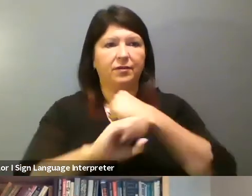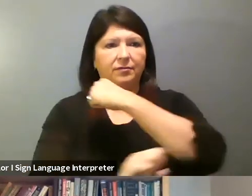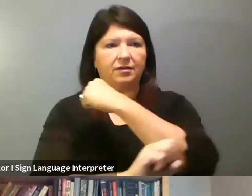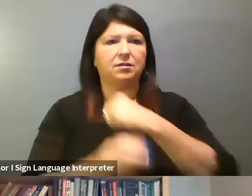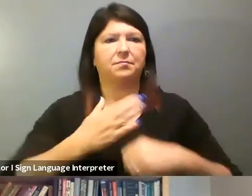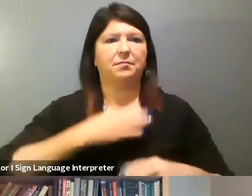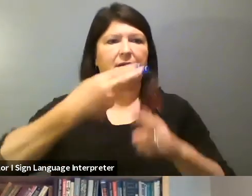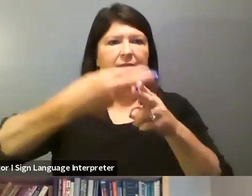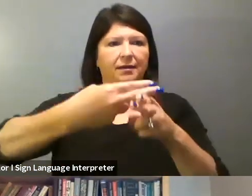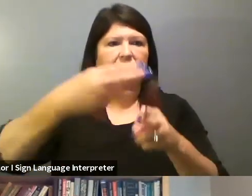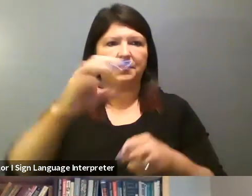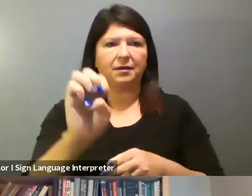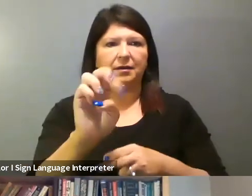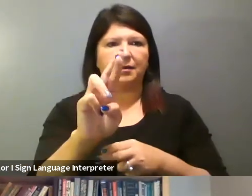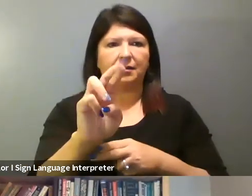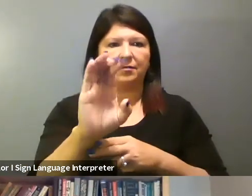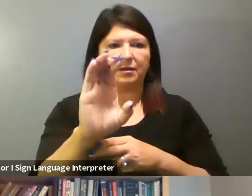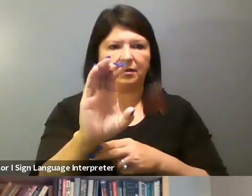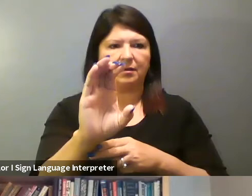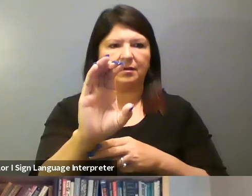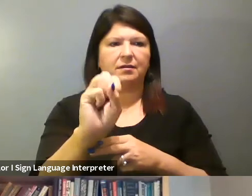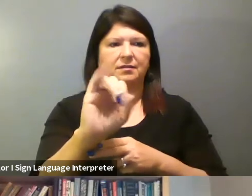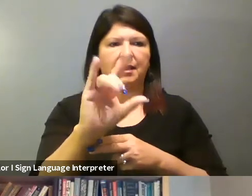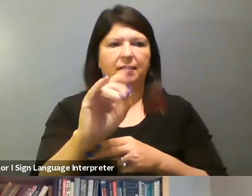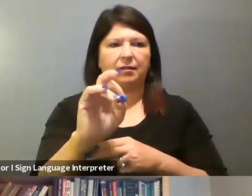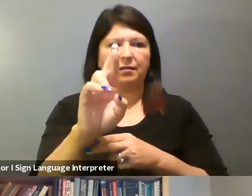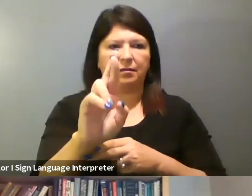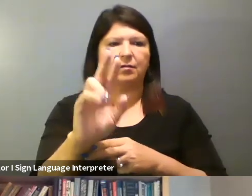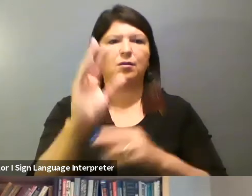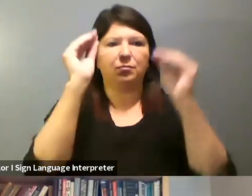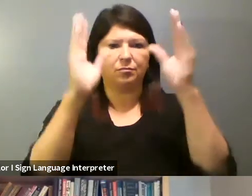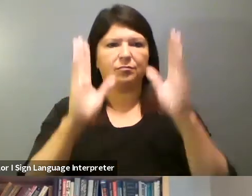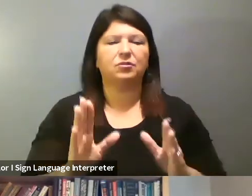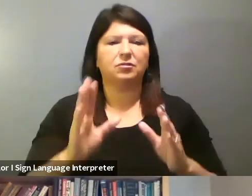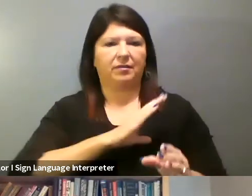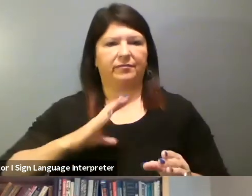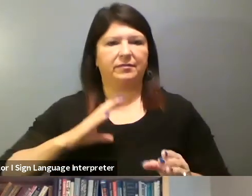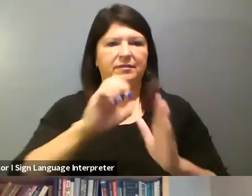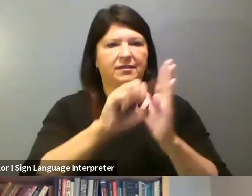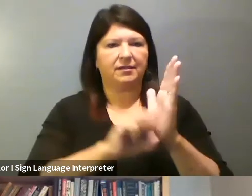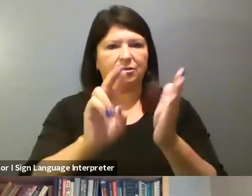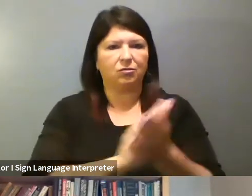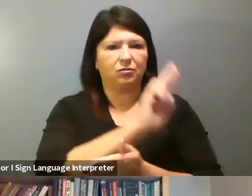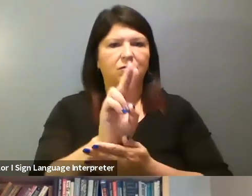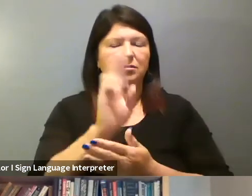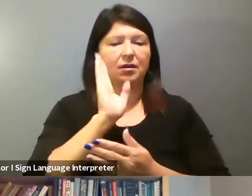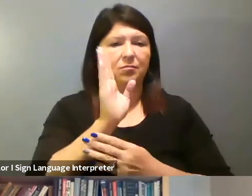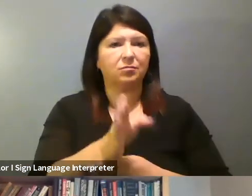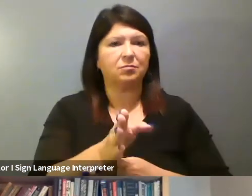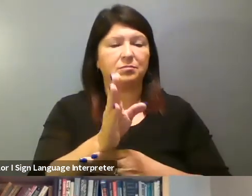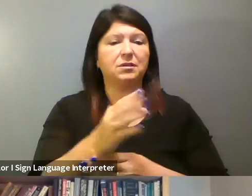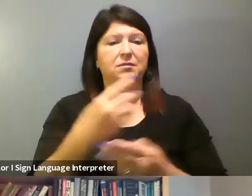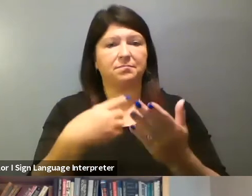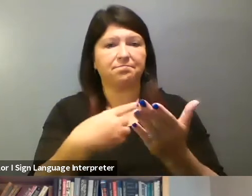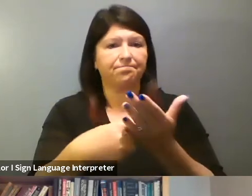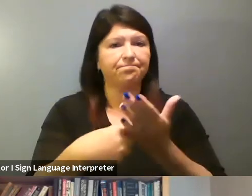Siler, Professor of Film, Media, and Communication at Cleveland State University, and I'll be the moderator for this conversation.